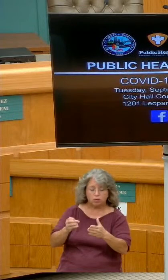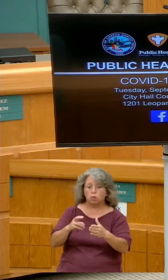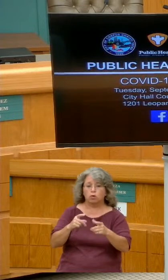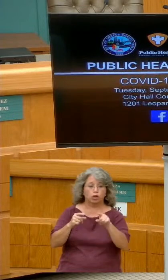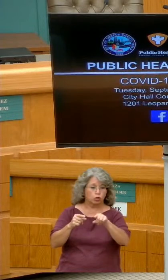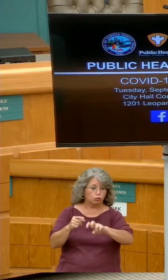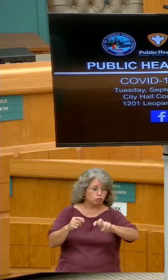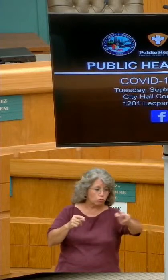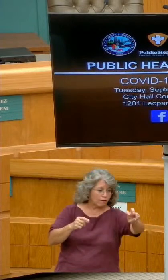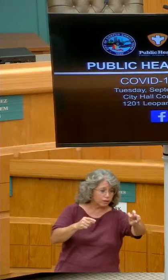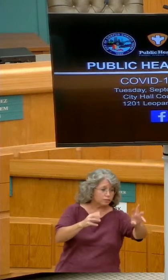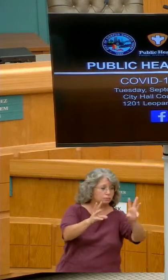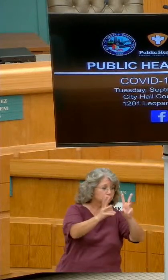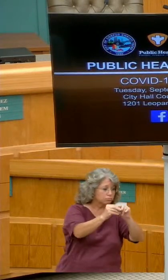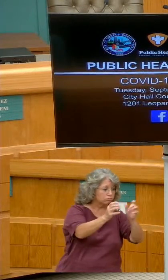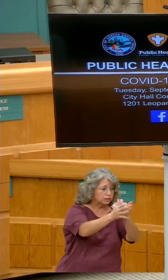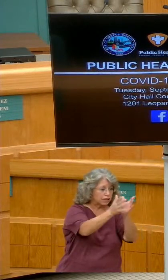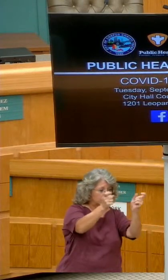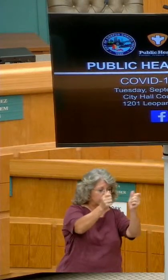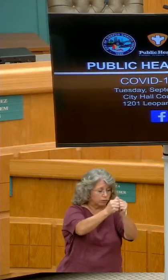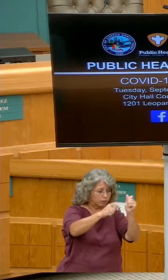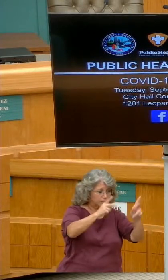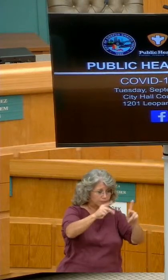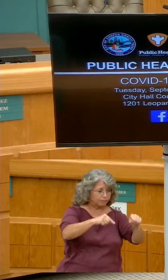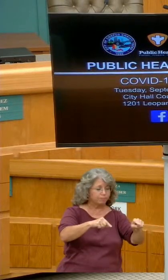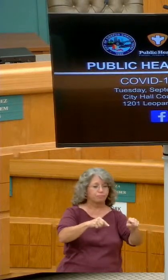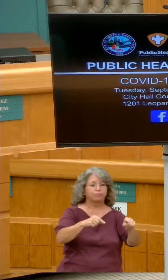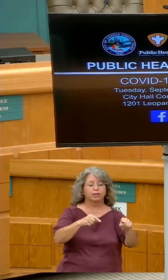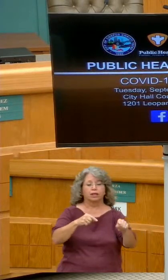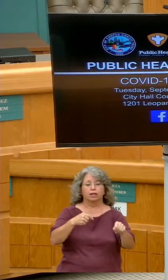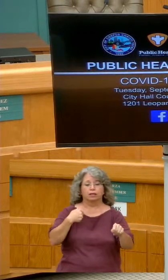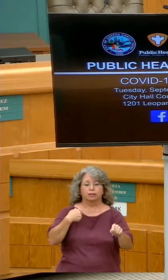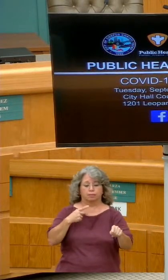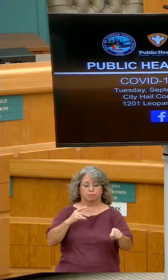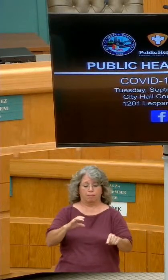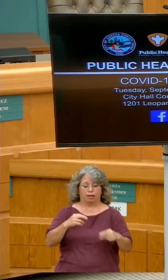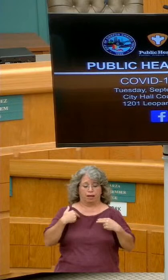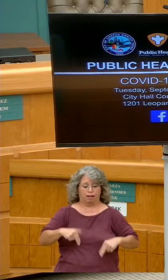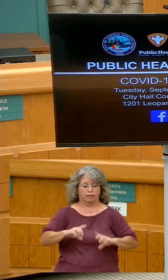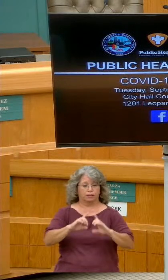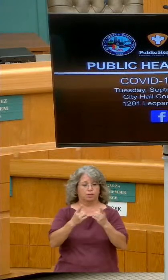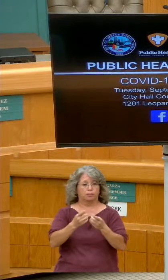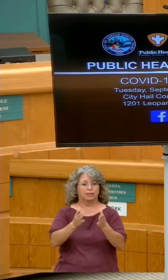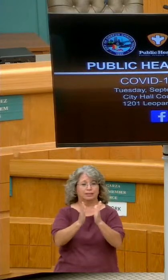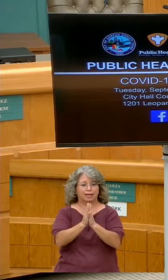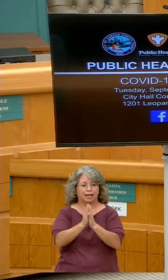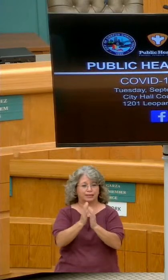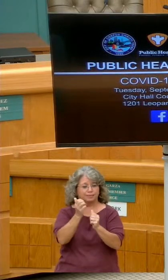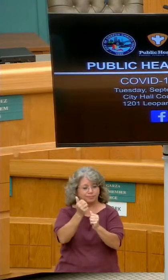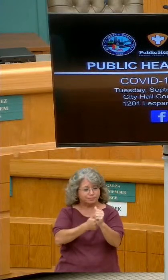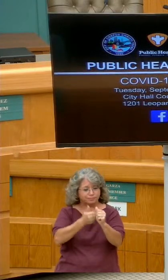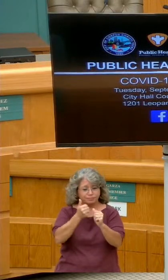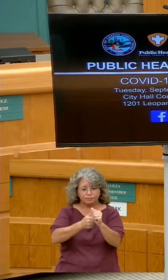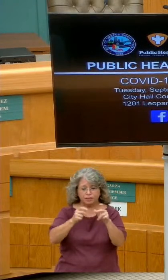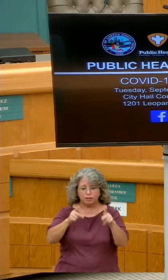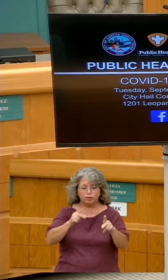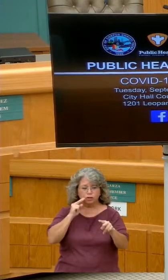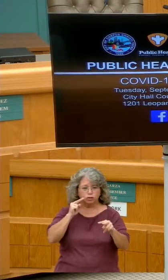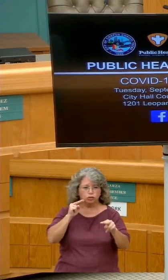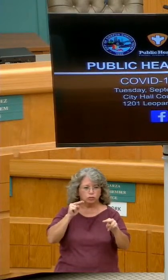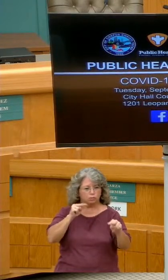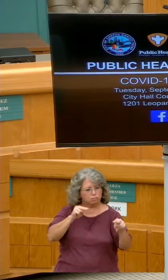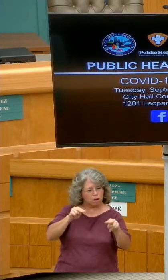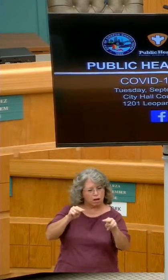else, public health is asking everyone to monitor their symptoms for the next 14 days. It's going to be very